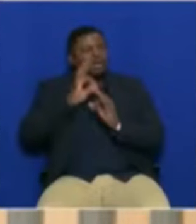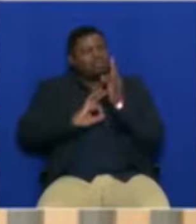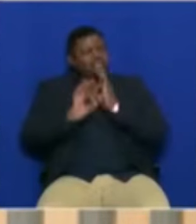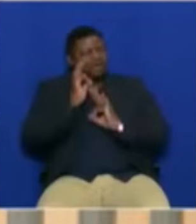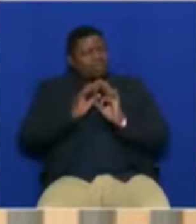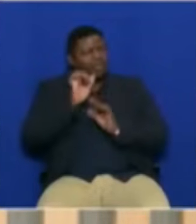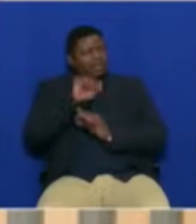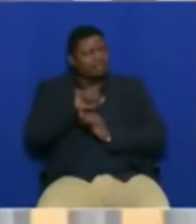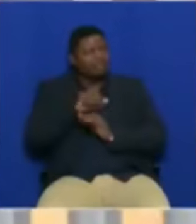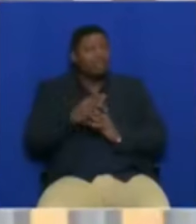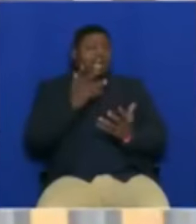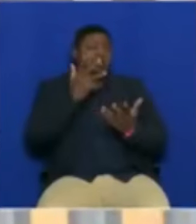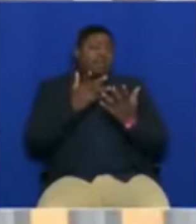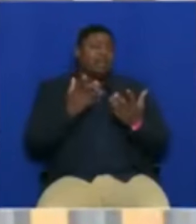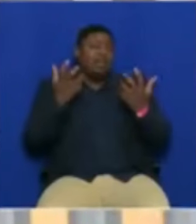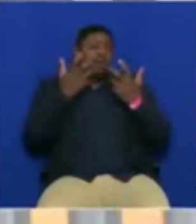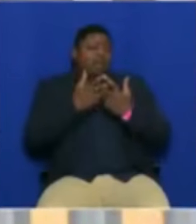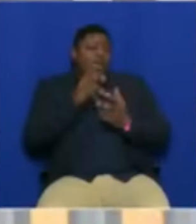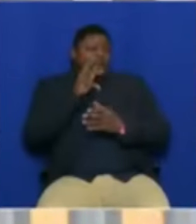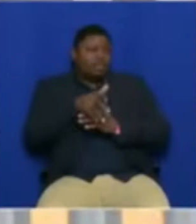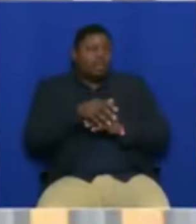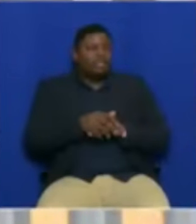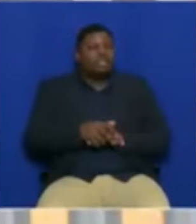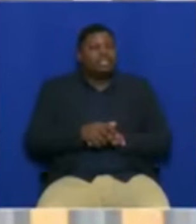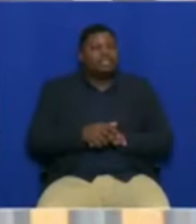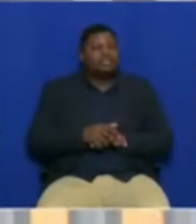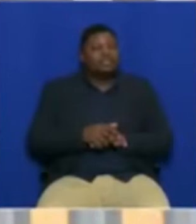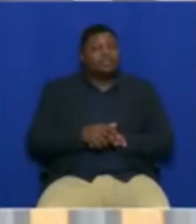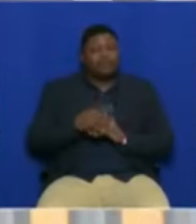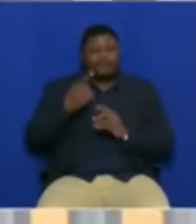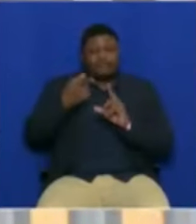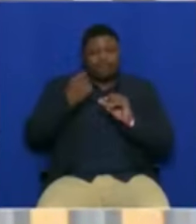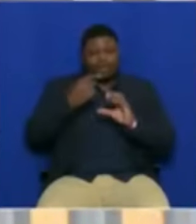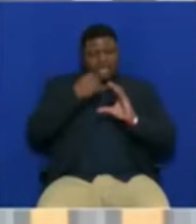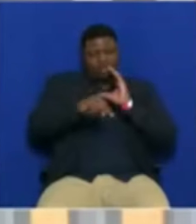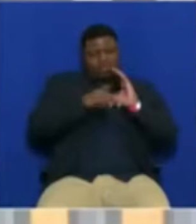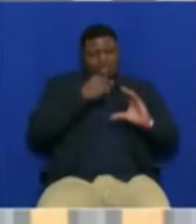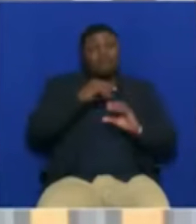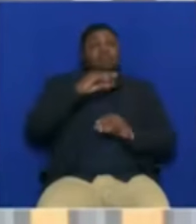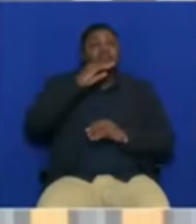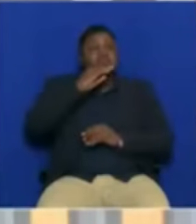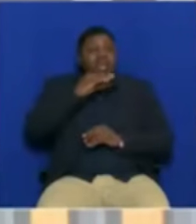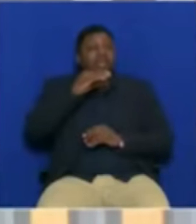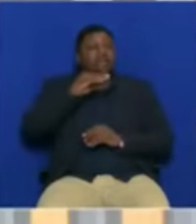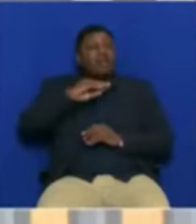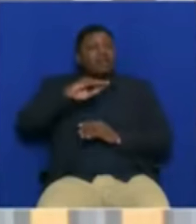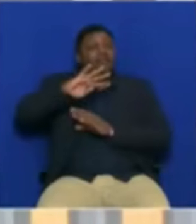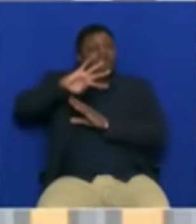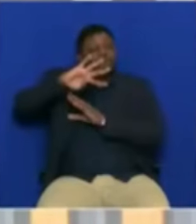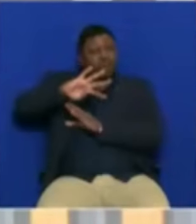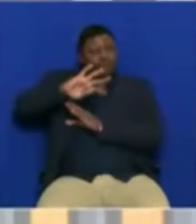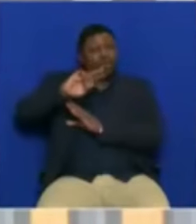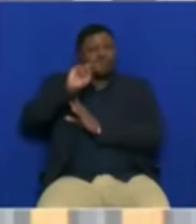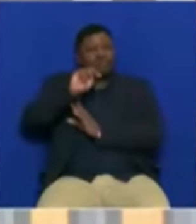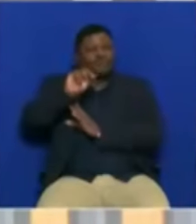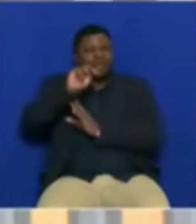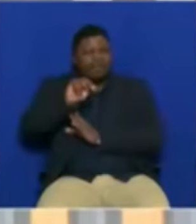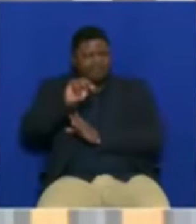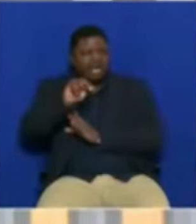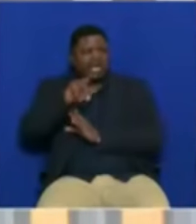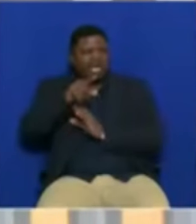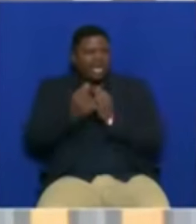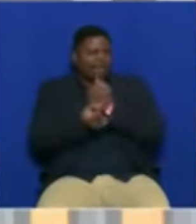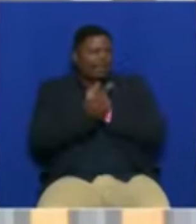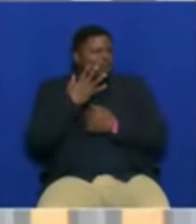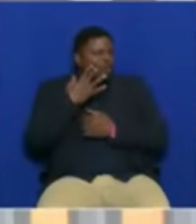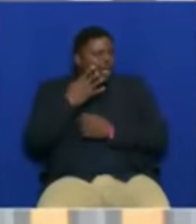1st of November, according to these messages, was a Friday. Yes, I confirm it was a Friday. And this activity was supposed to be reported on